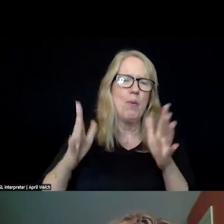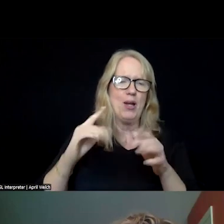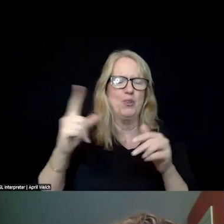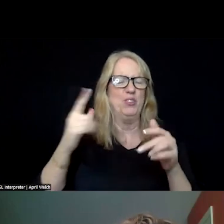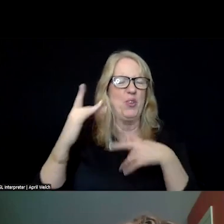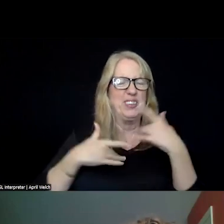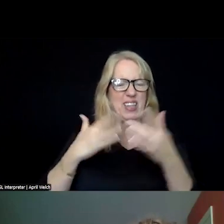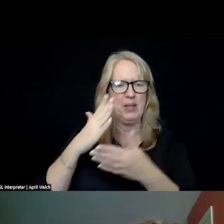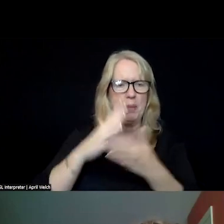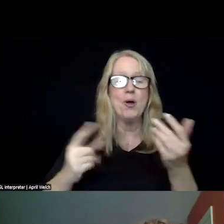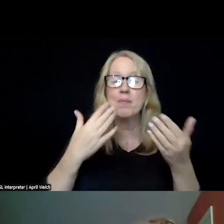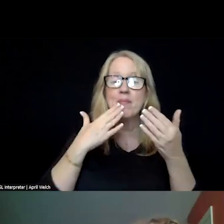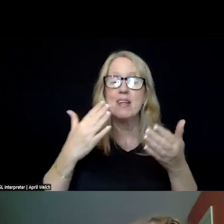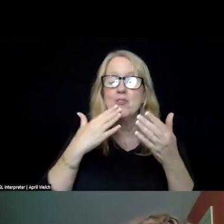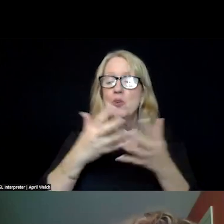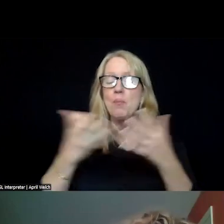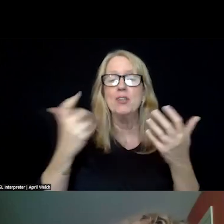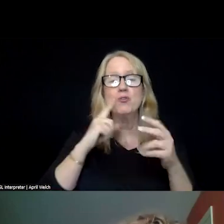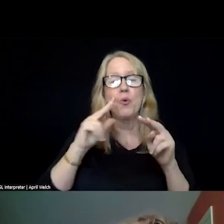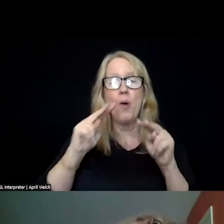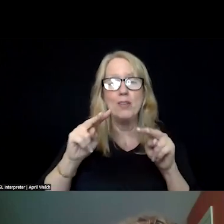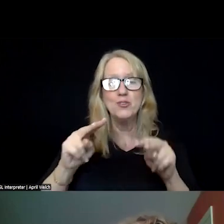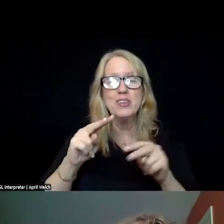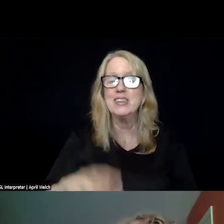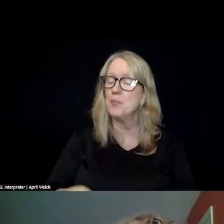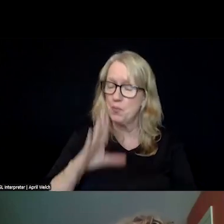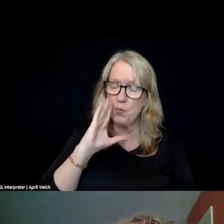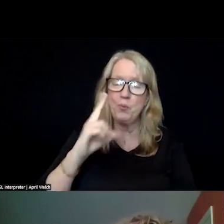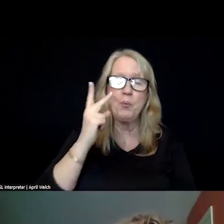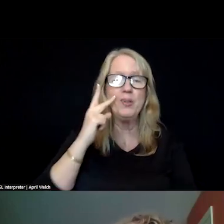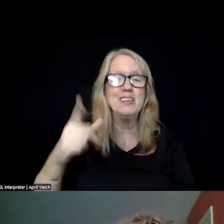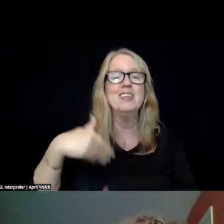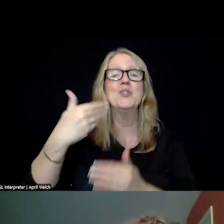piece. Thank you so much for watching. We'll see you December 4th.